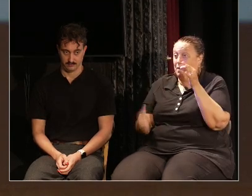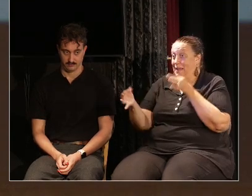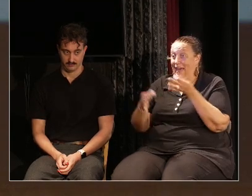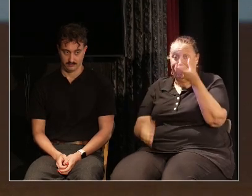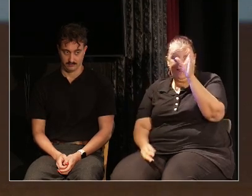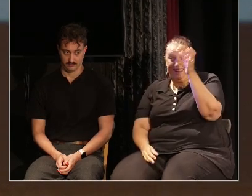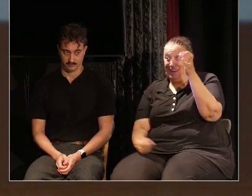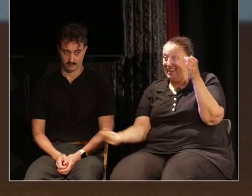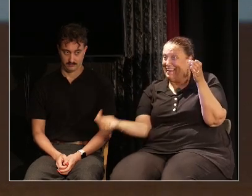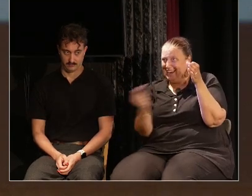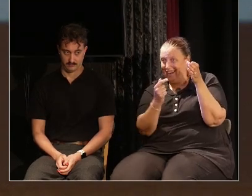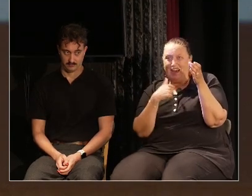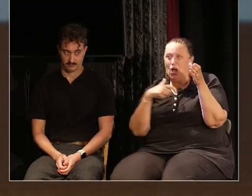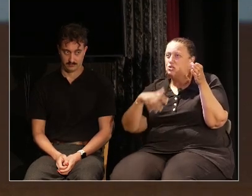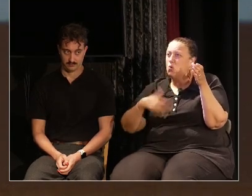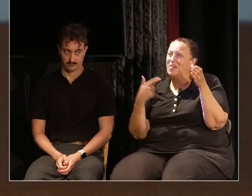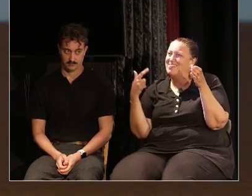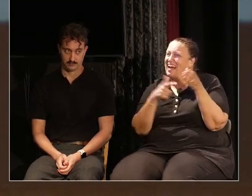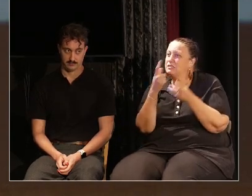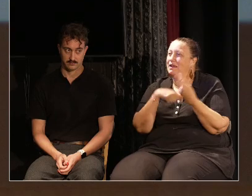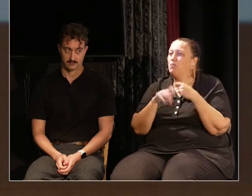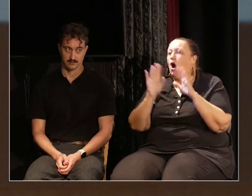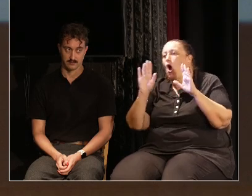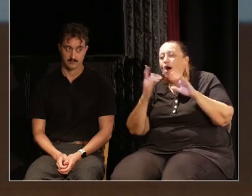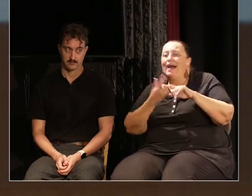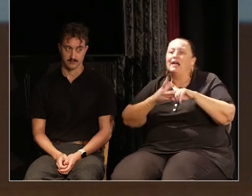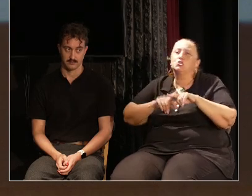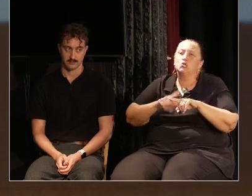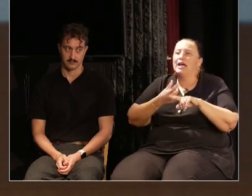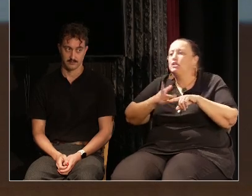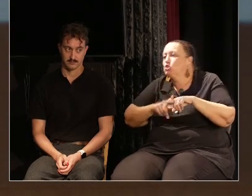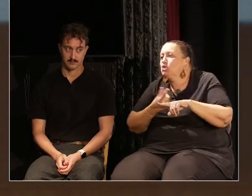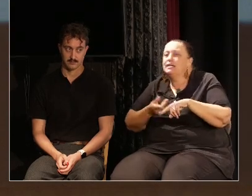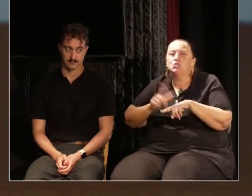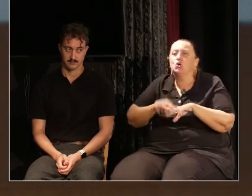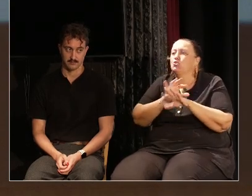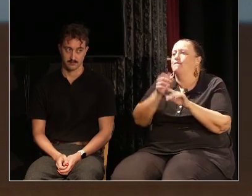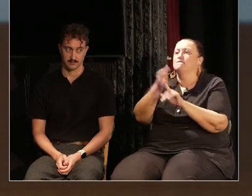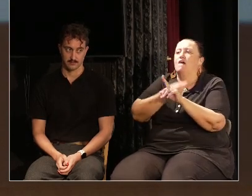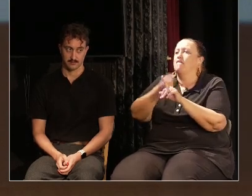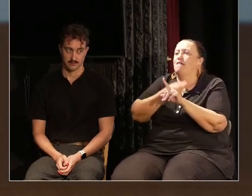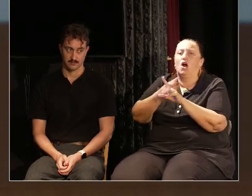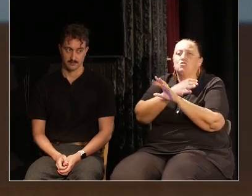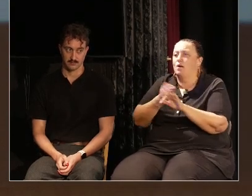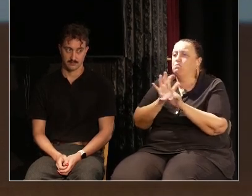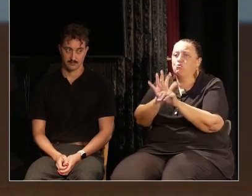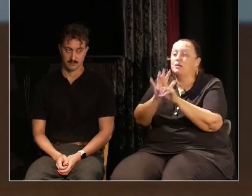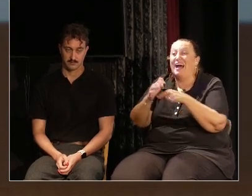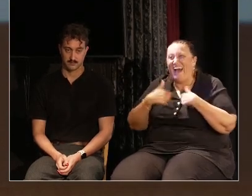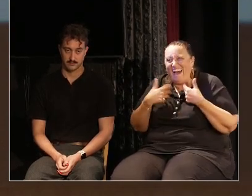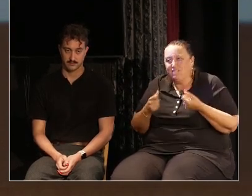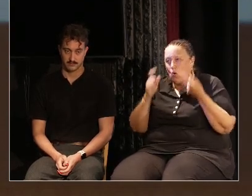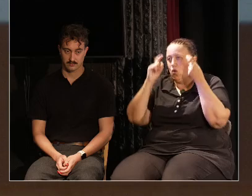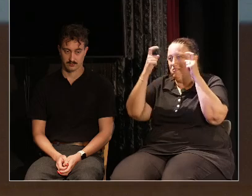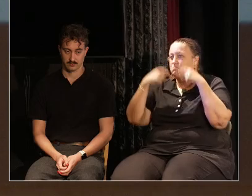don't want it to become an excuse to not keep fighting and not keep pushing. So what sort of worries me as a queer